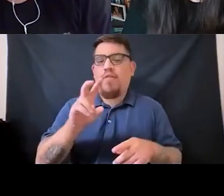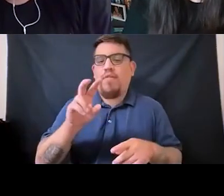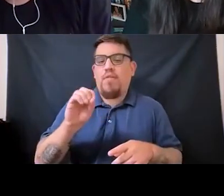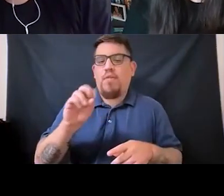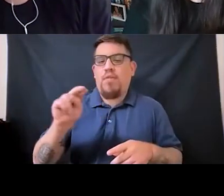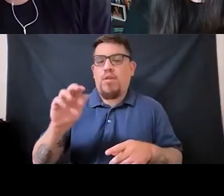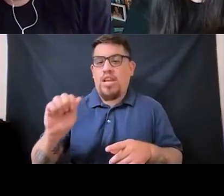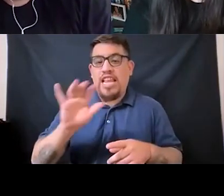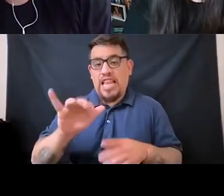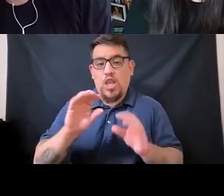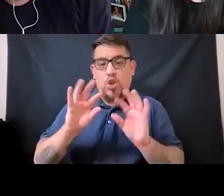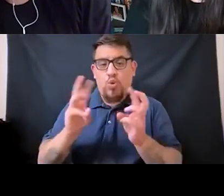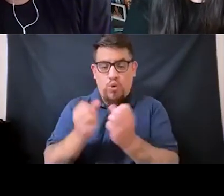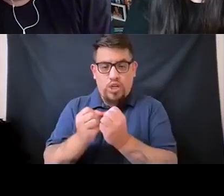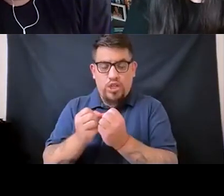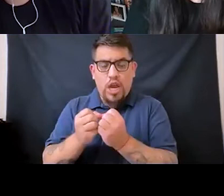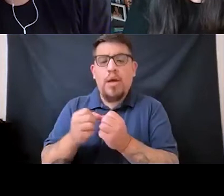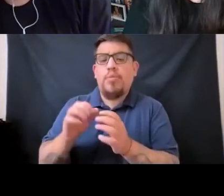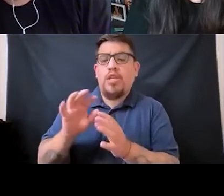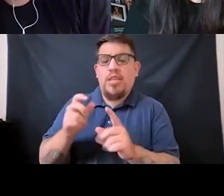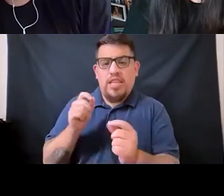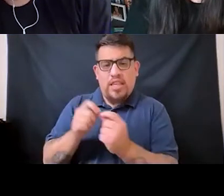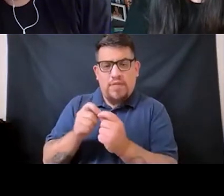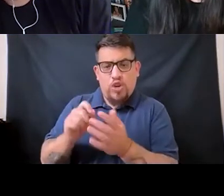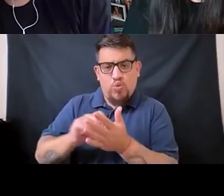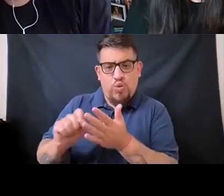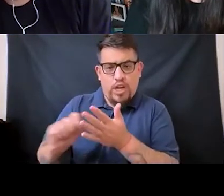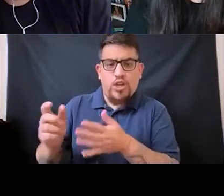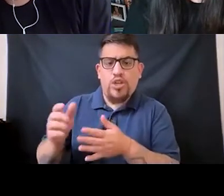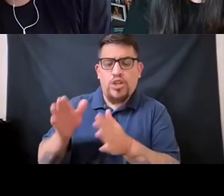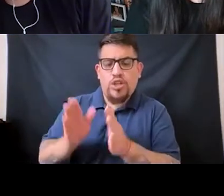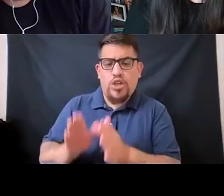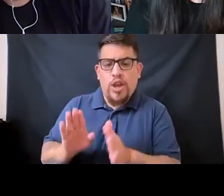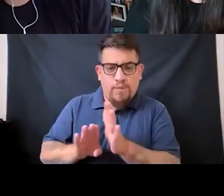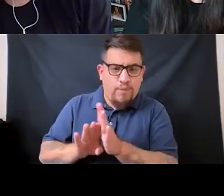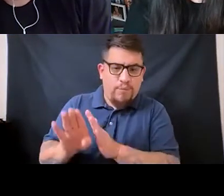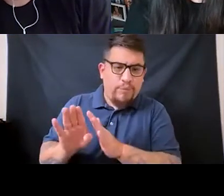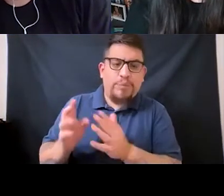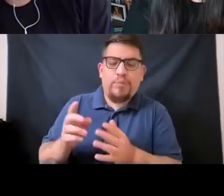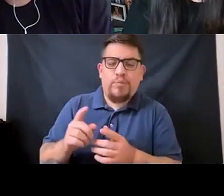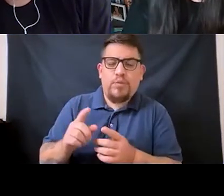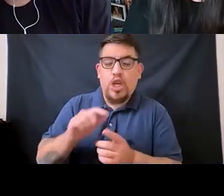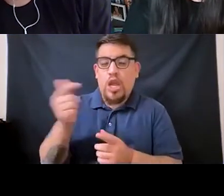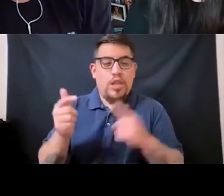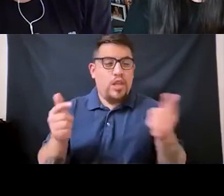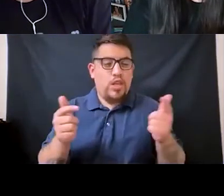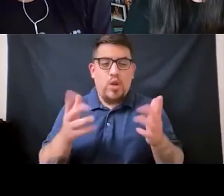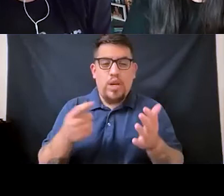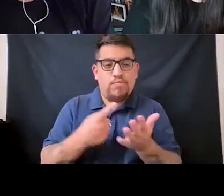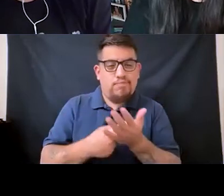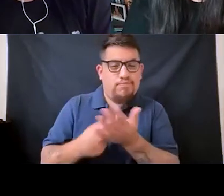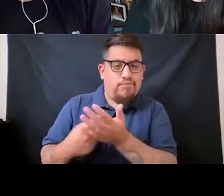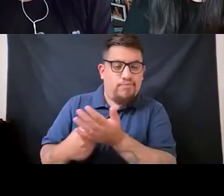workshop specifically for writers of color. Are there other ones that y'all would like to talk about or highlight for us?